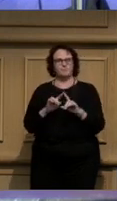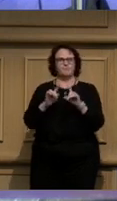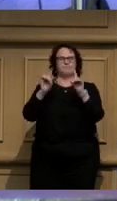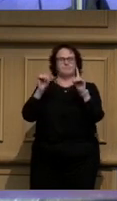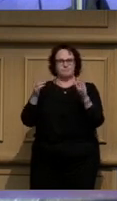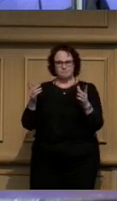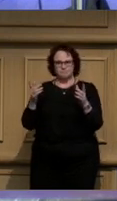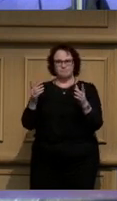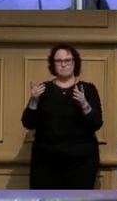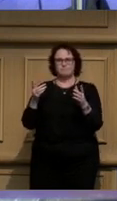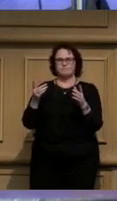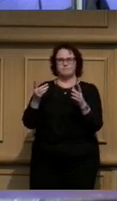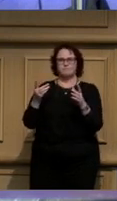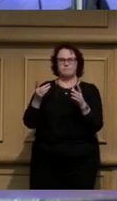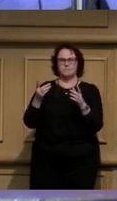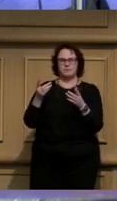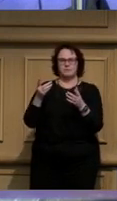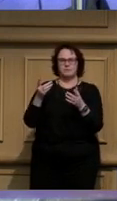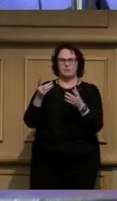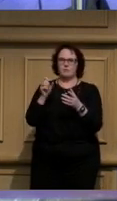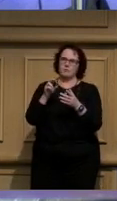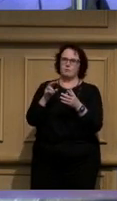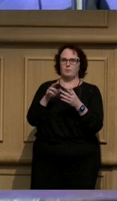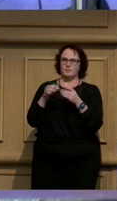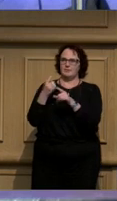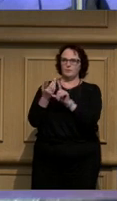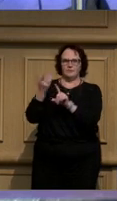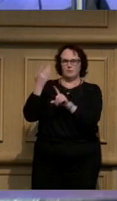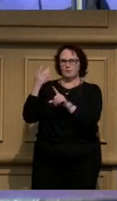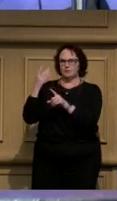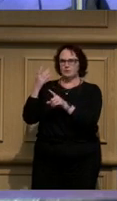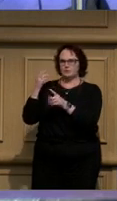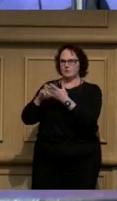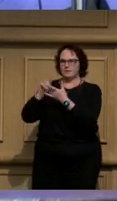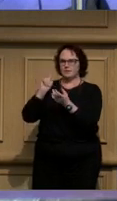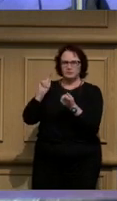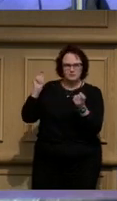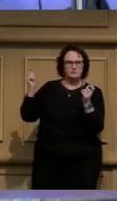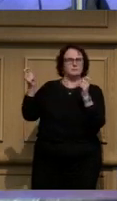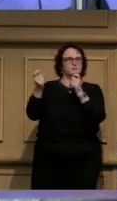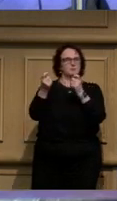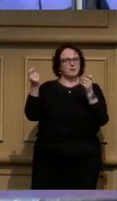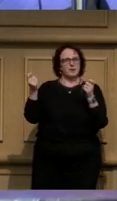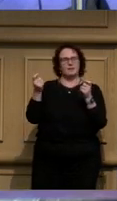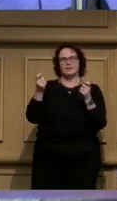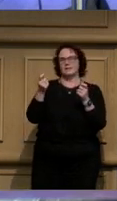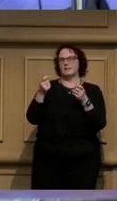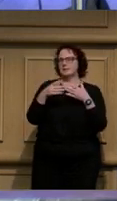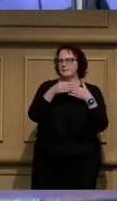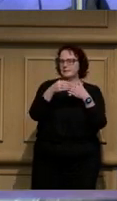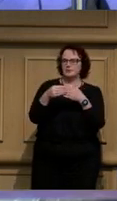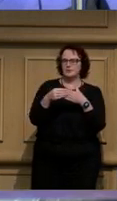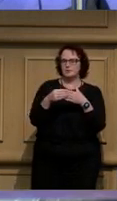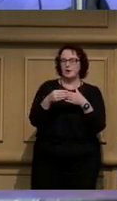remake paradigms, and how that can sometimes lead to kind of bursts of creativity and